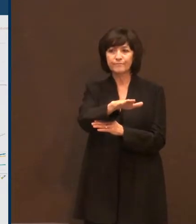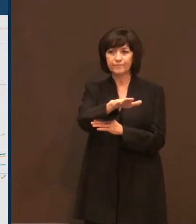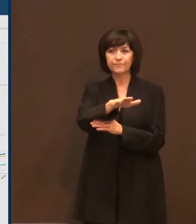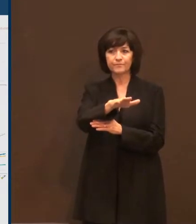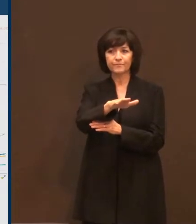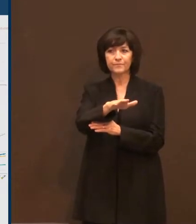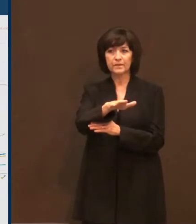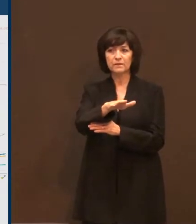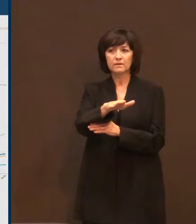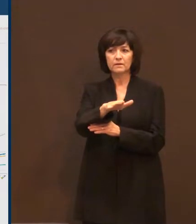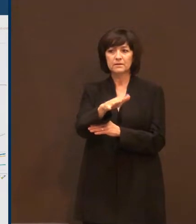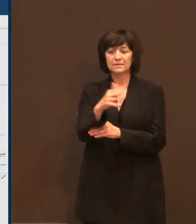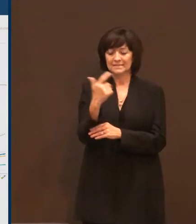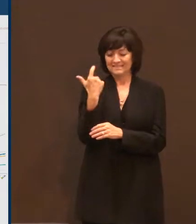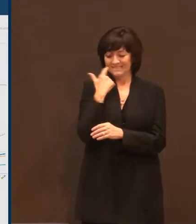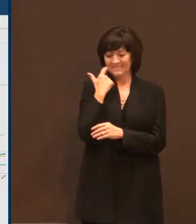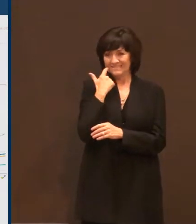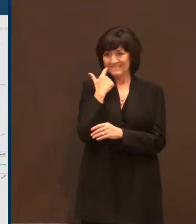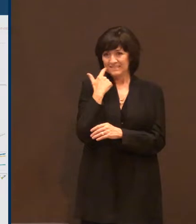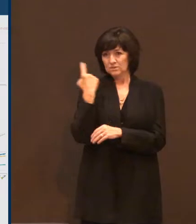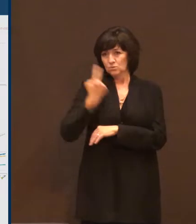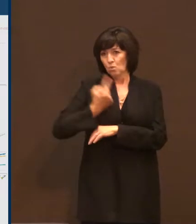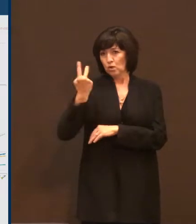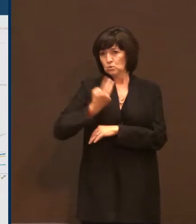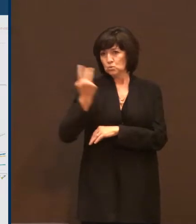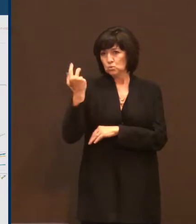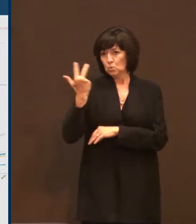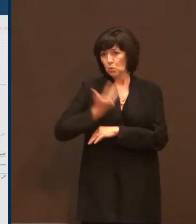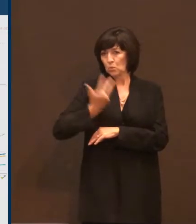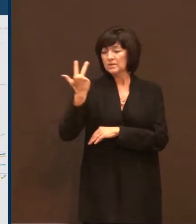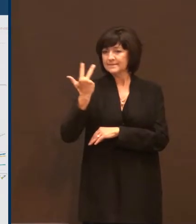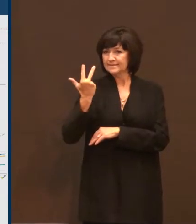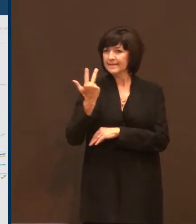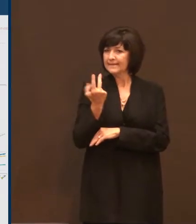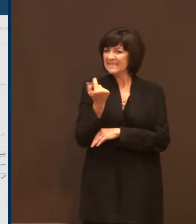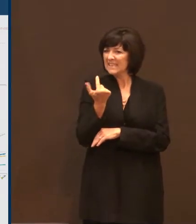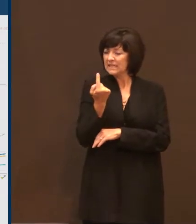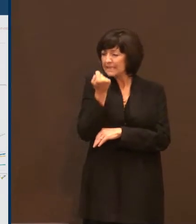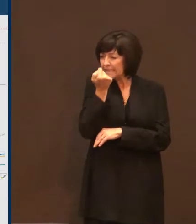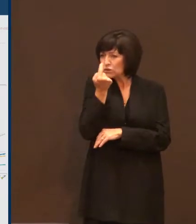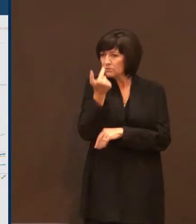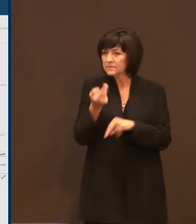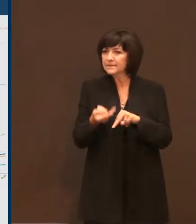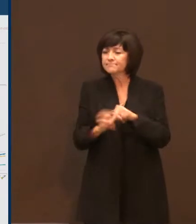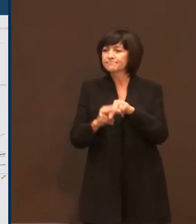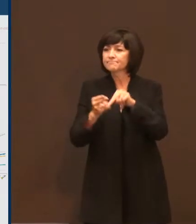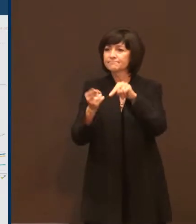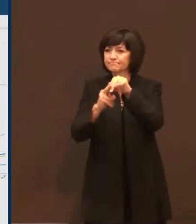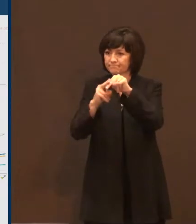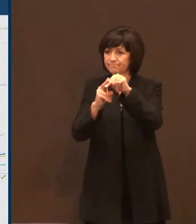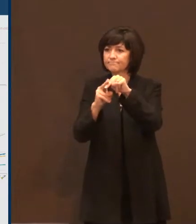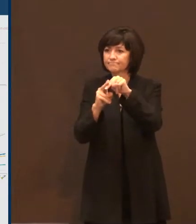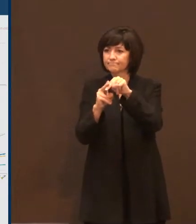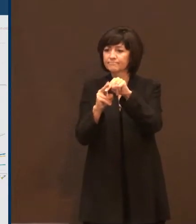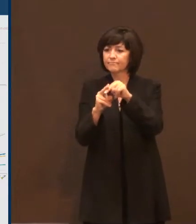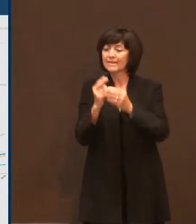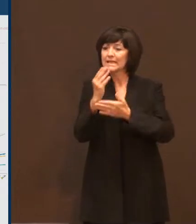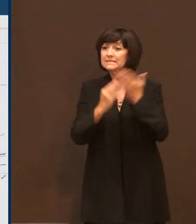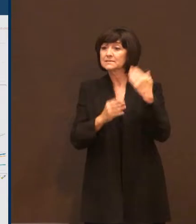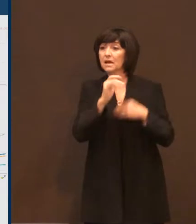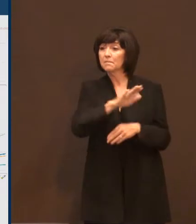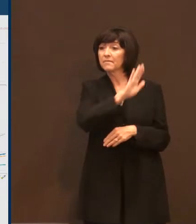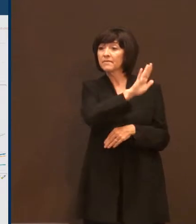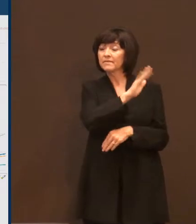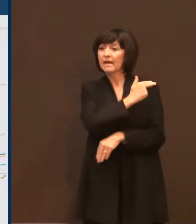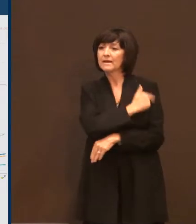uptick over the last couple days. Something that hospitalizations themselves is a little bit of a lagging indicator.